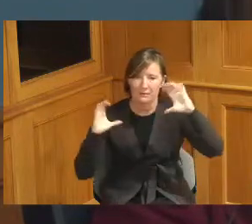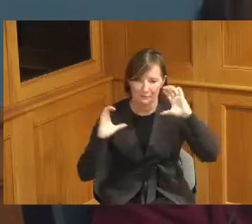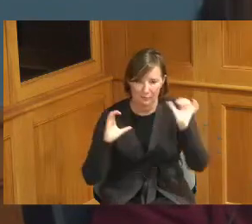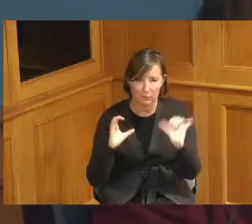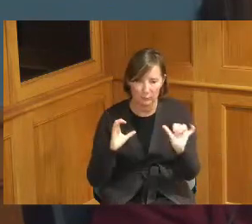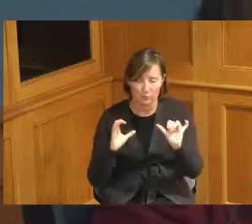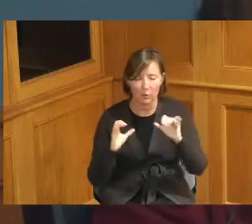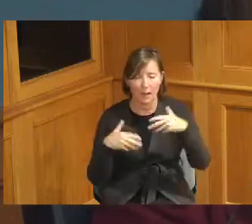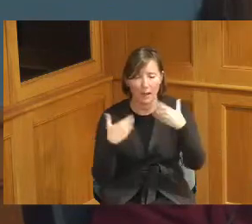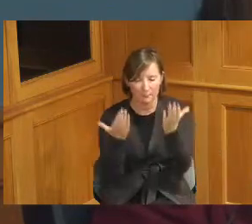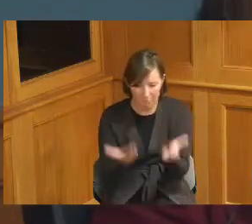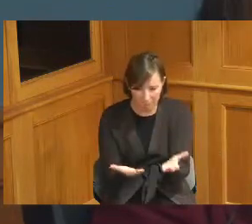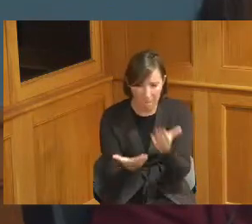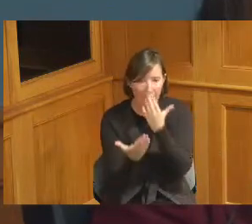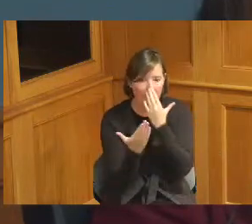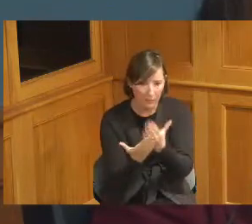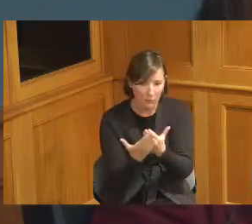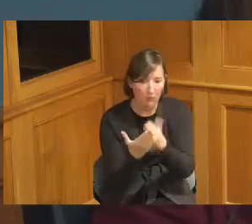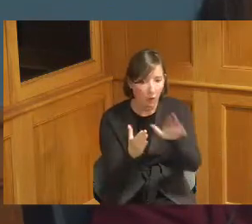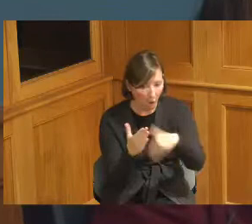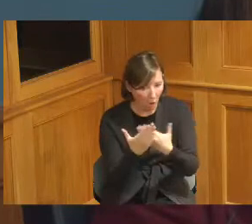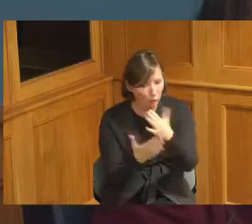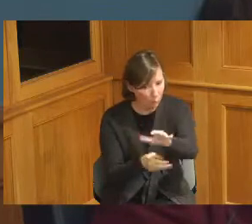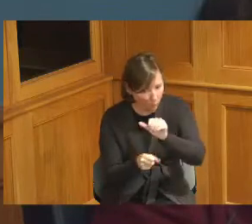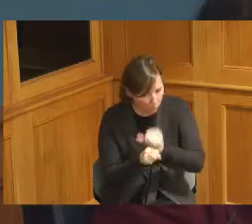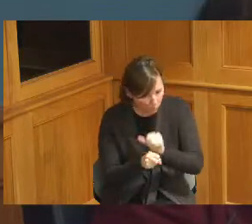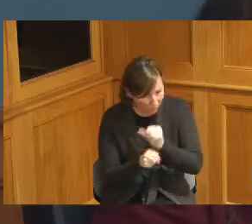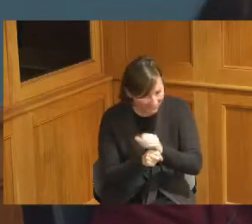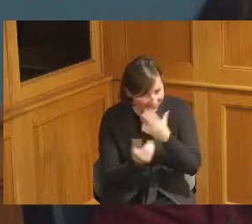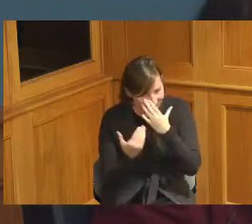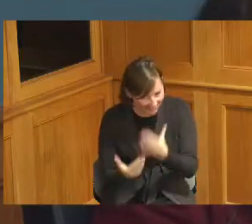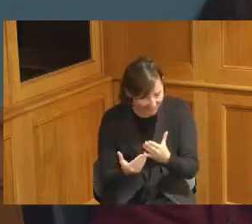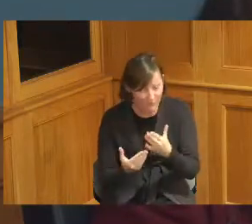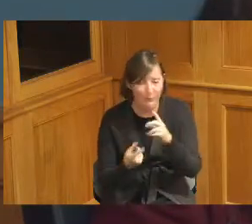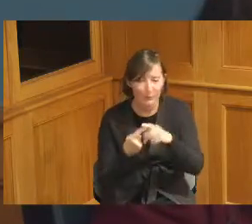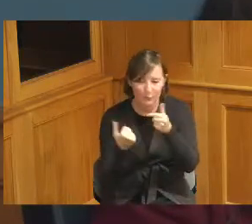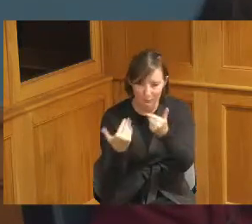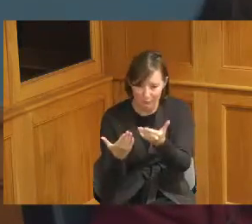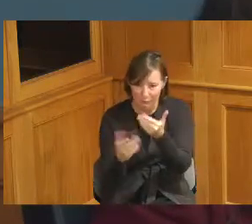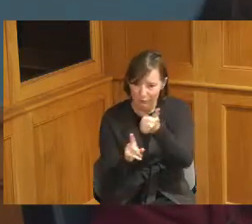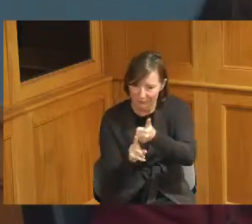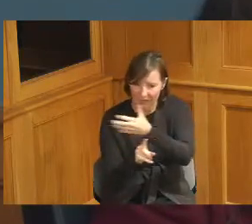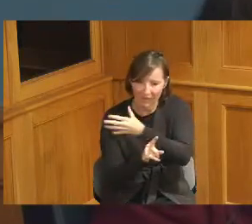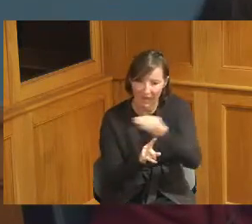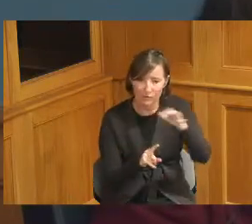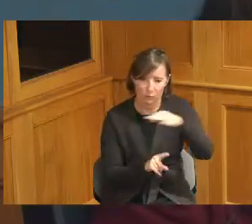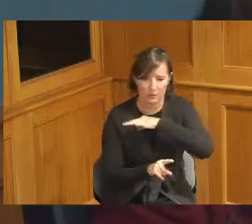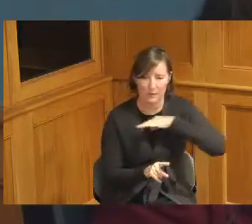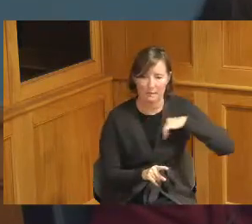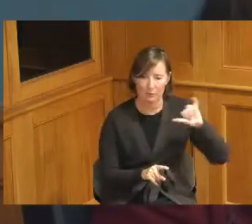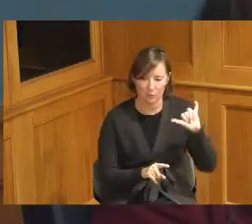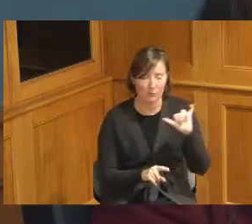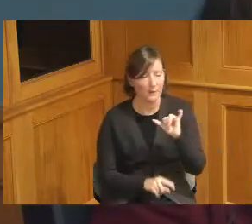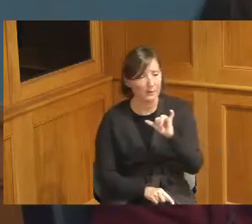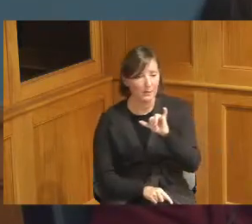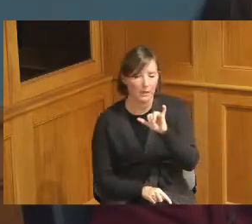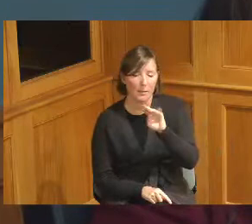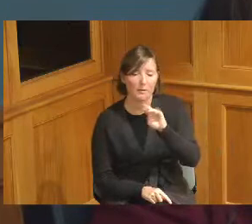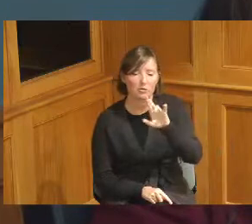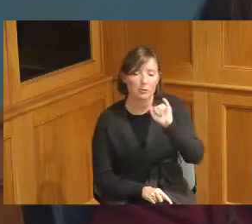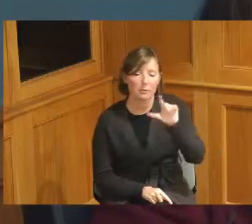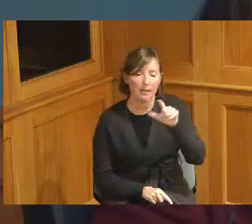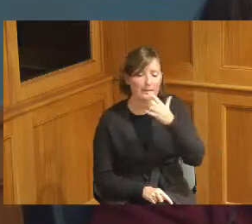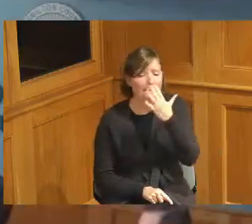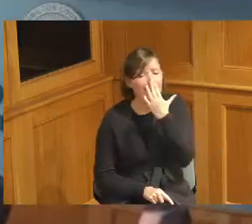I thank you for all the work that you've done and how important it is to you and your staff. Thank you very much. You're gracious. You're very gracious. Thank